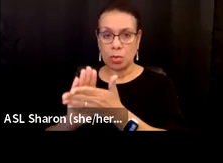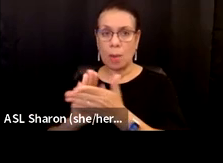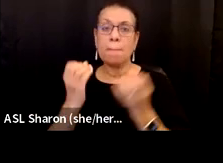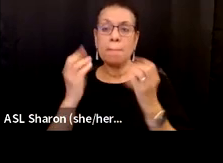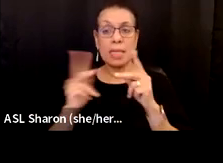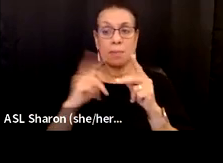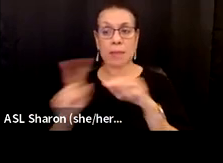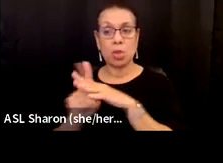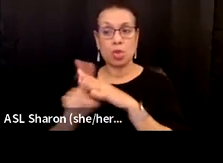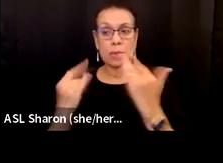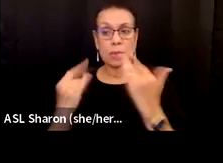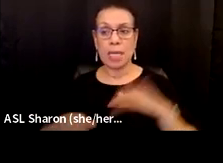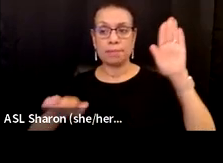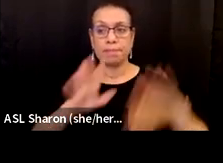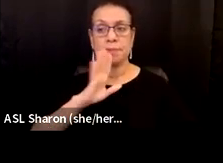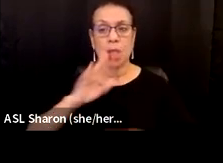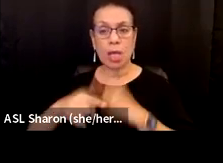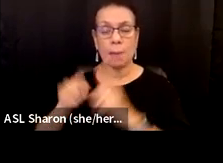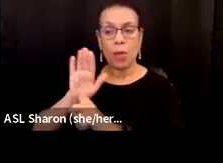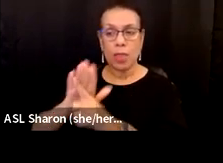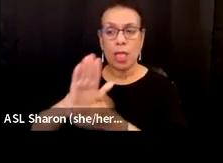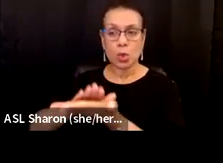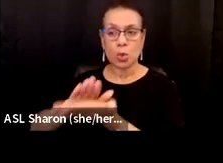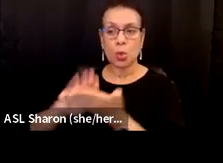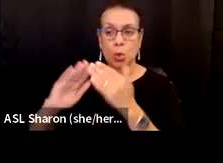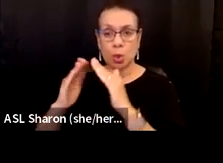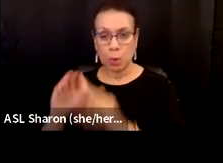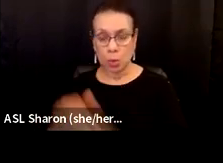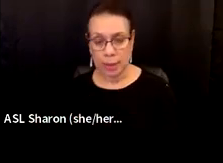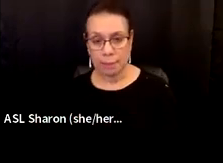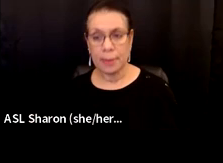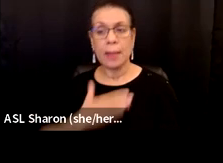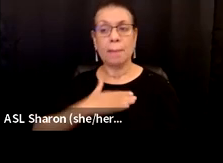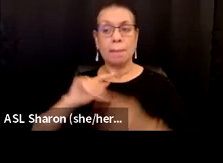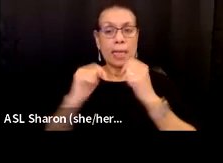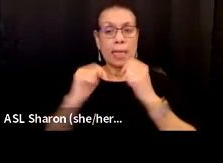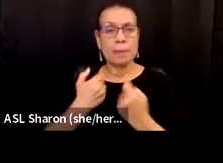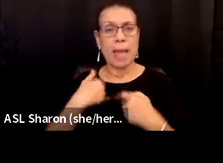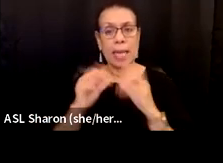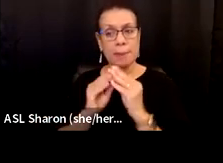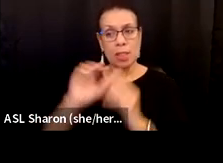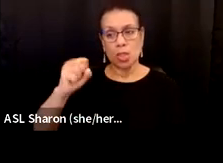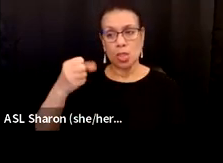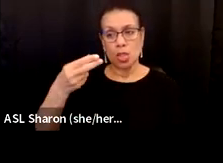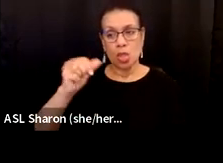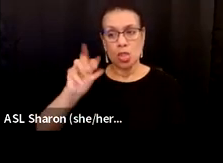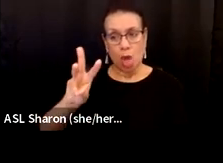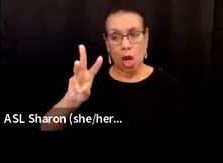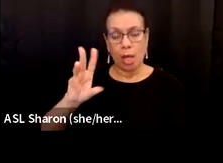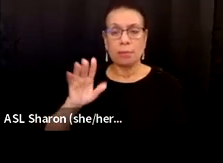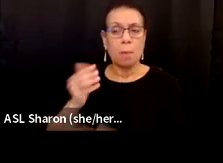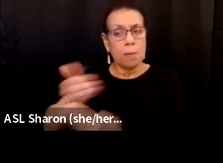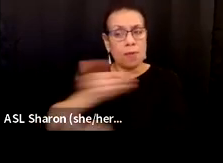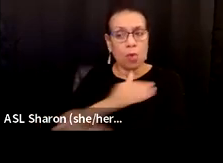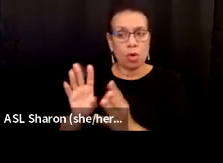as well to speak in support of their school community my team had a meeting scheduled with the shop prior to their testimony